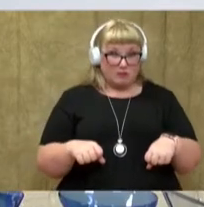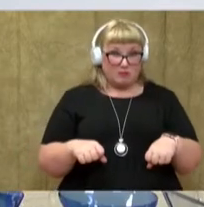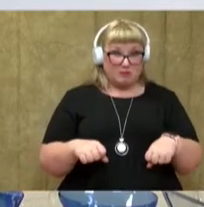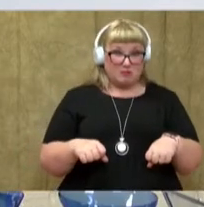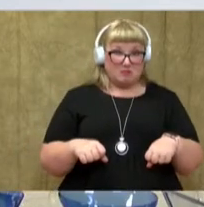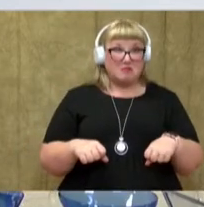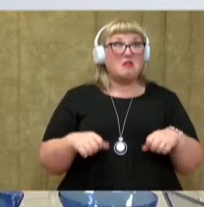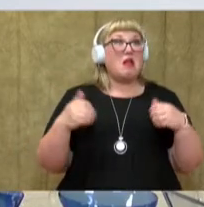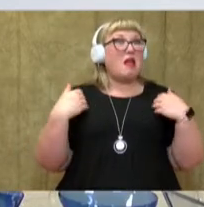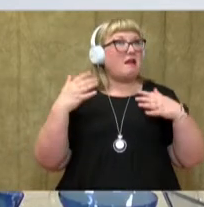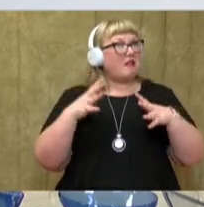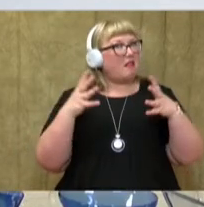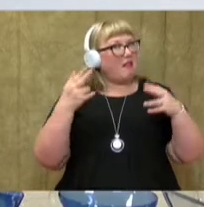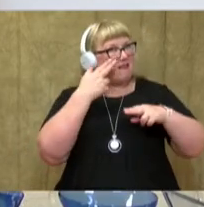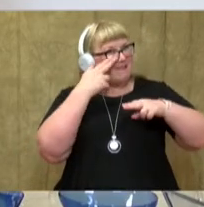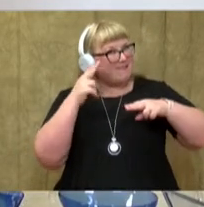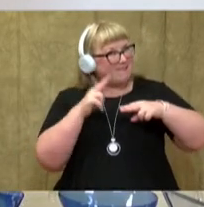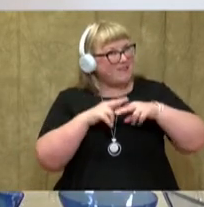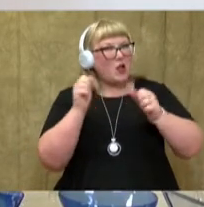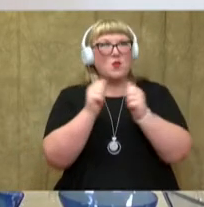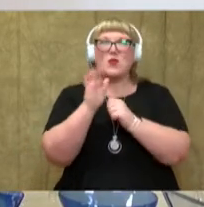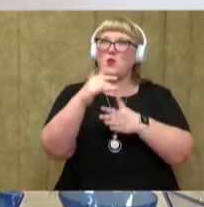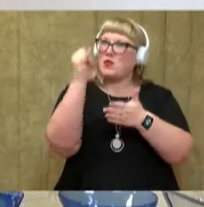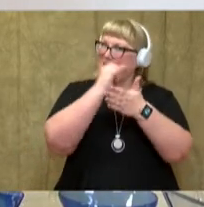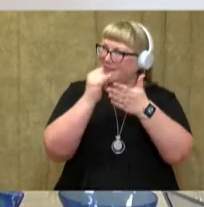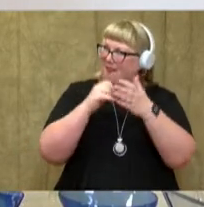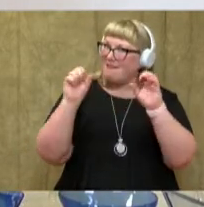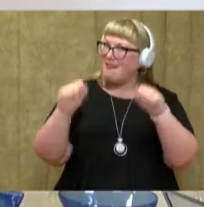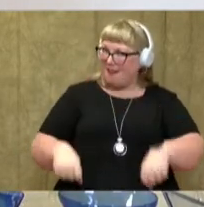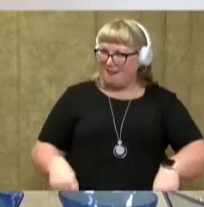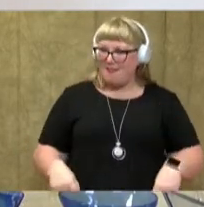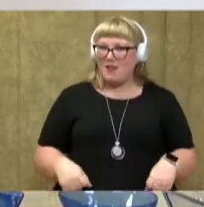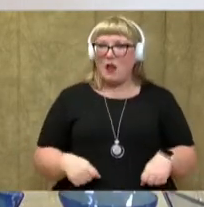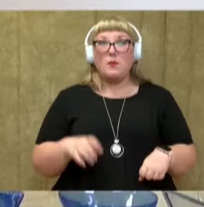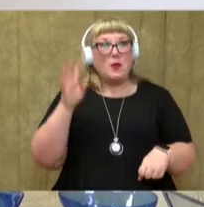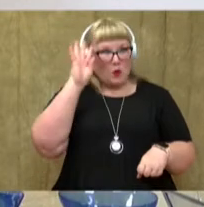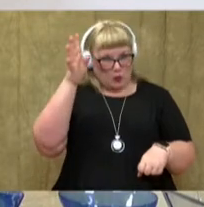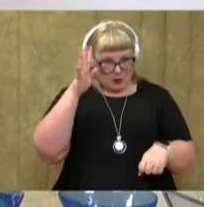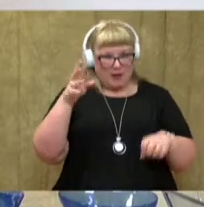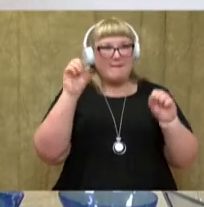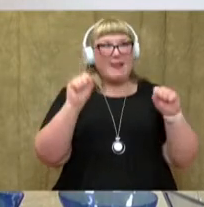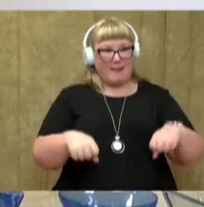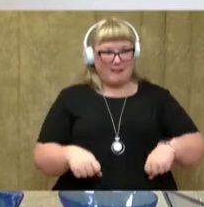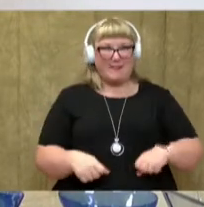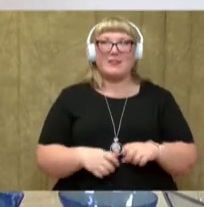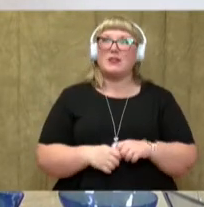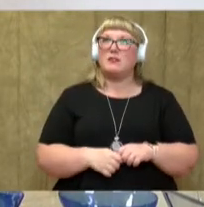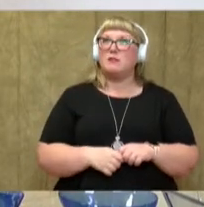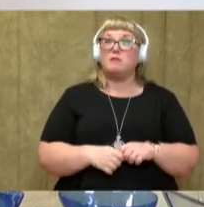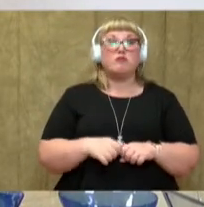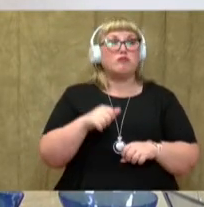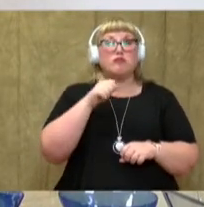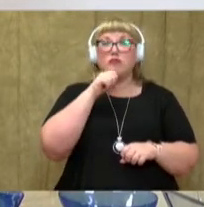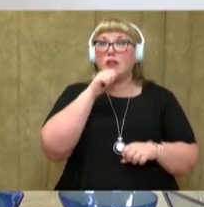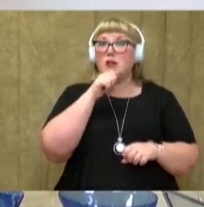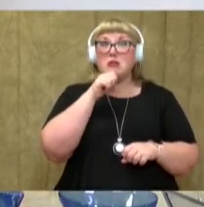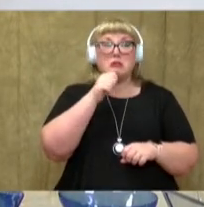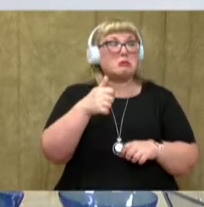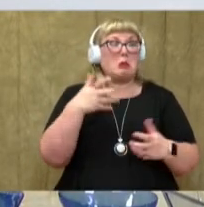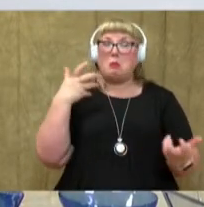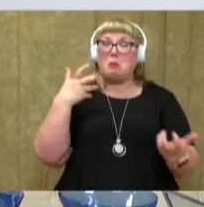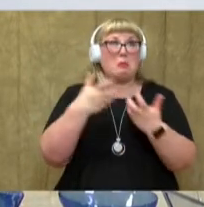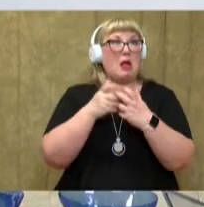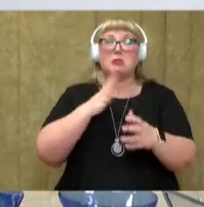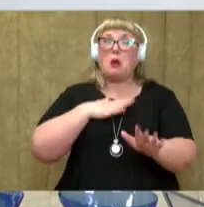and have a lot of fun with your designs. Be very creative. It does not have to look like mine.